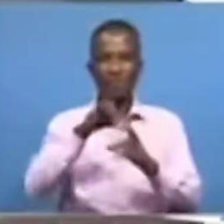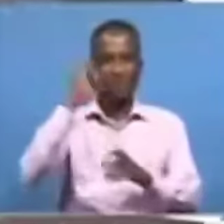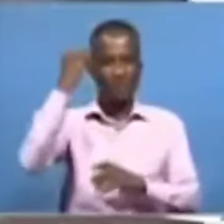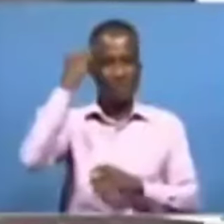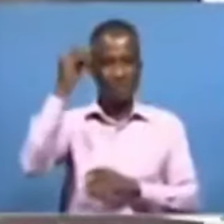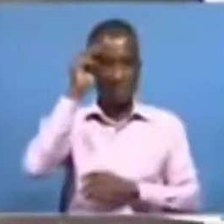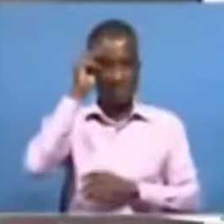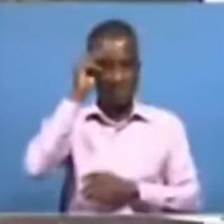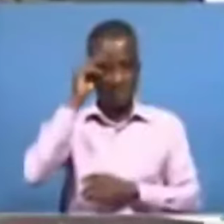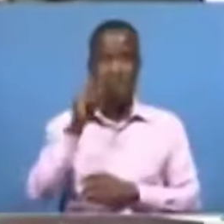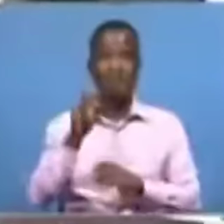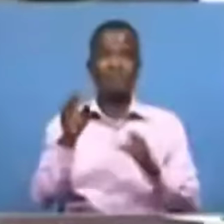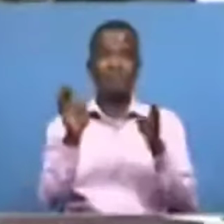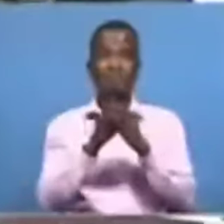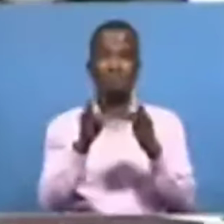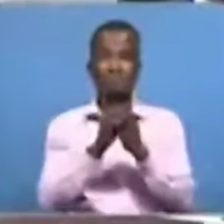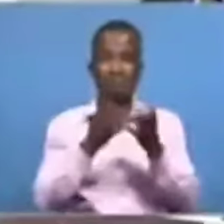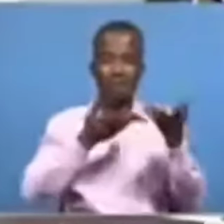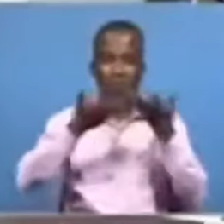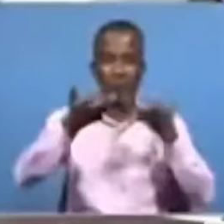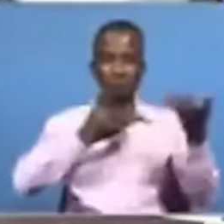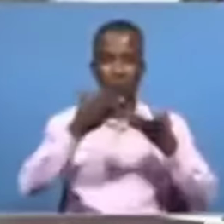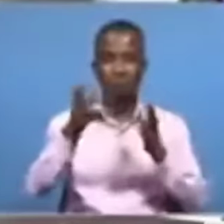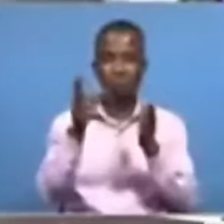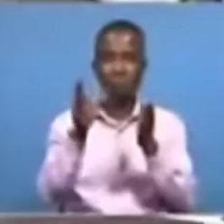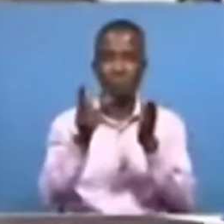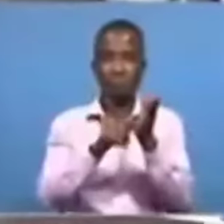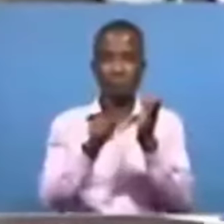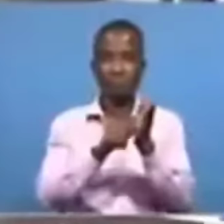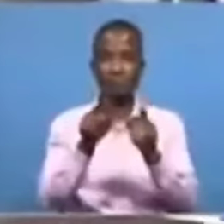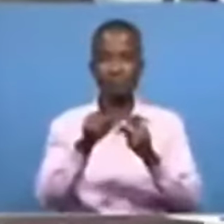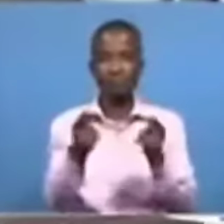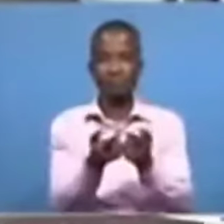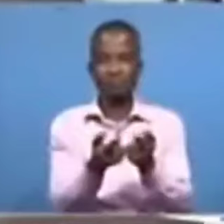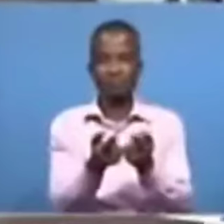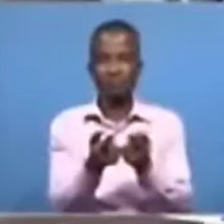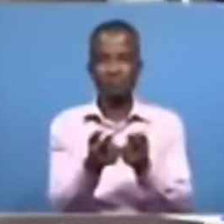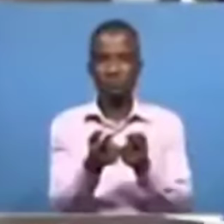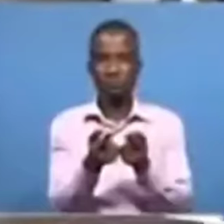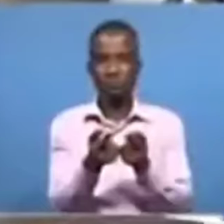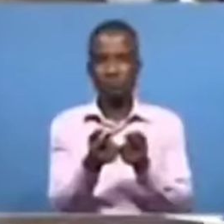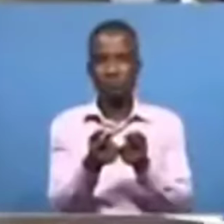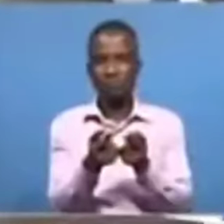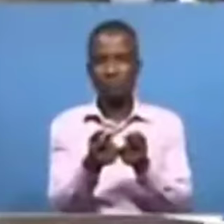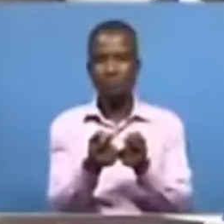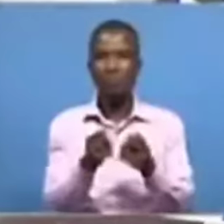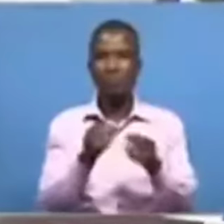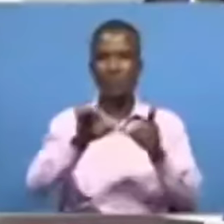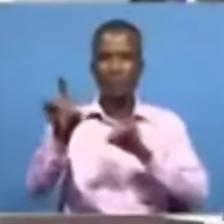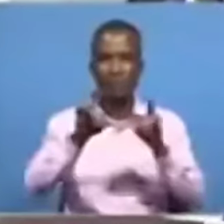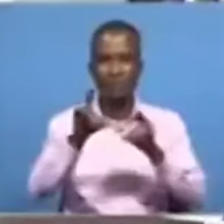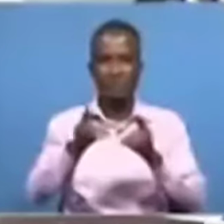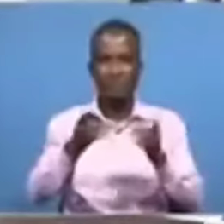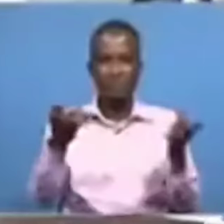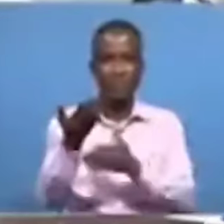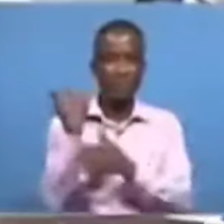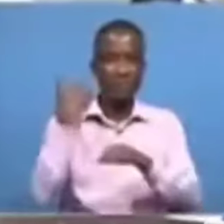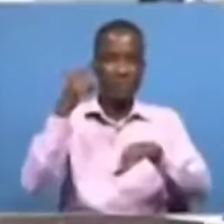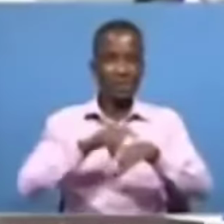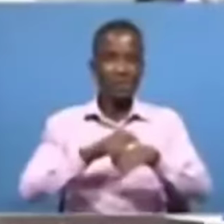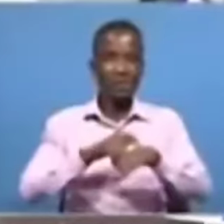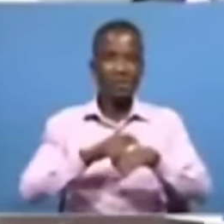press on matters of concern to the petitioner after court proceedings. In carrying out my instructions on previous